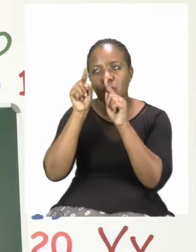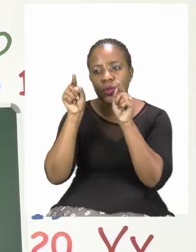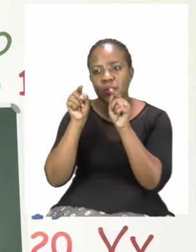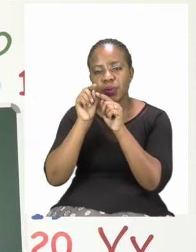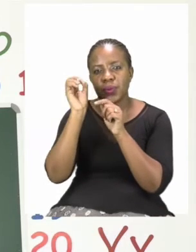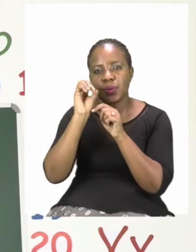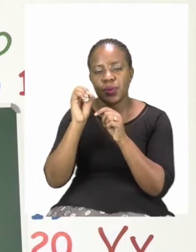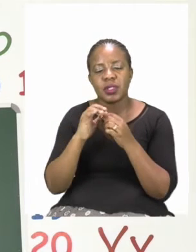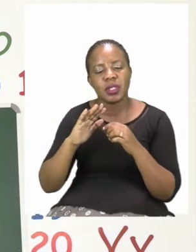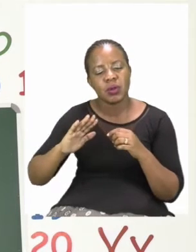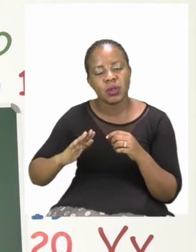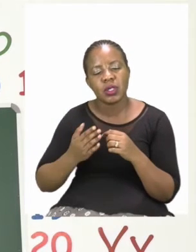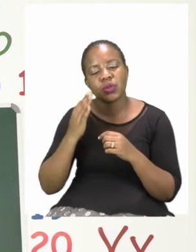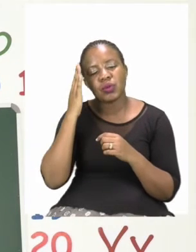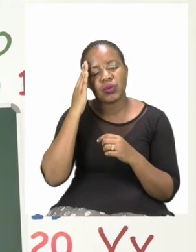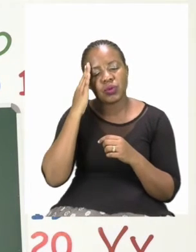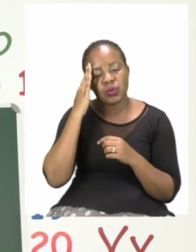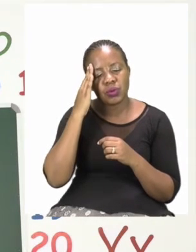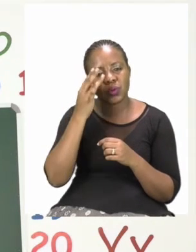me your knees.